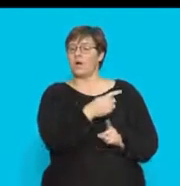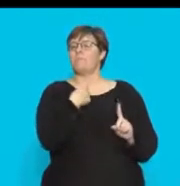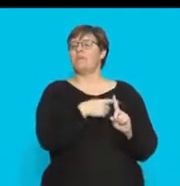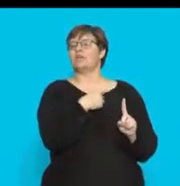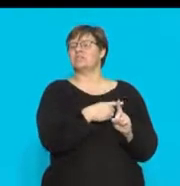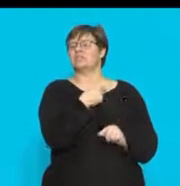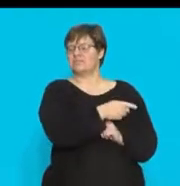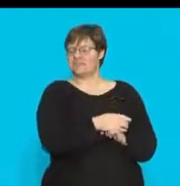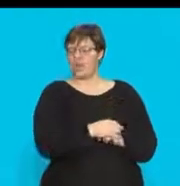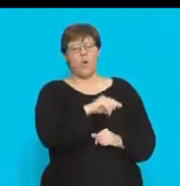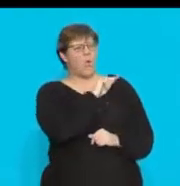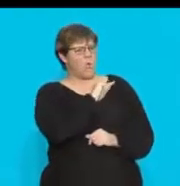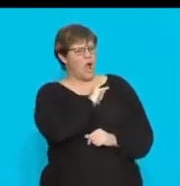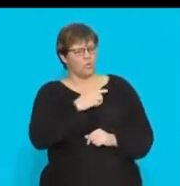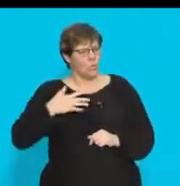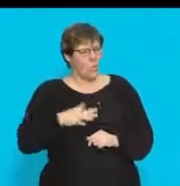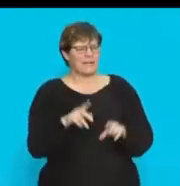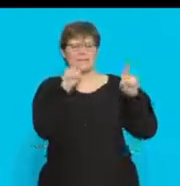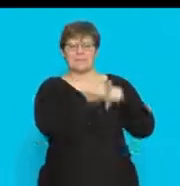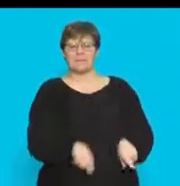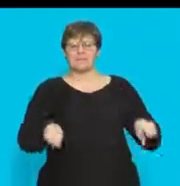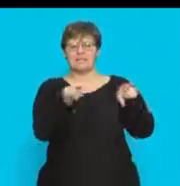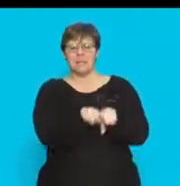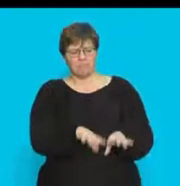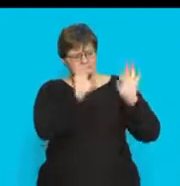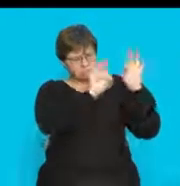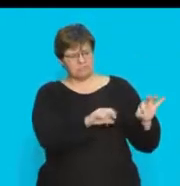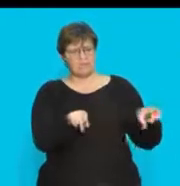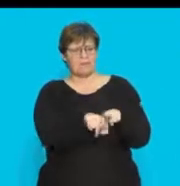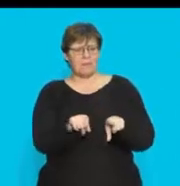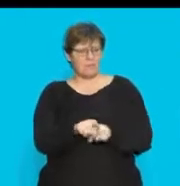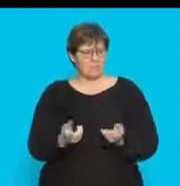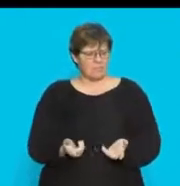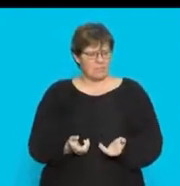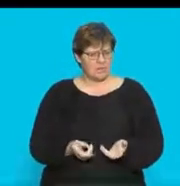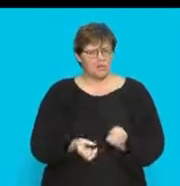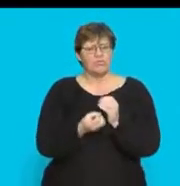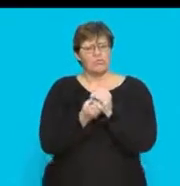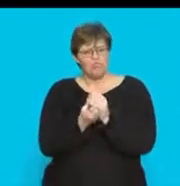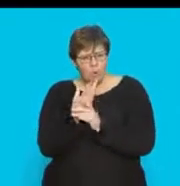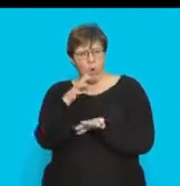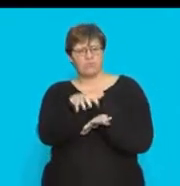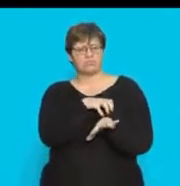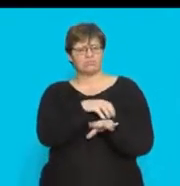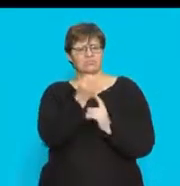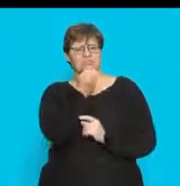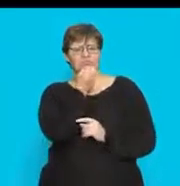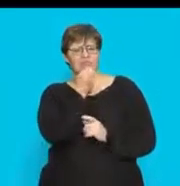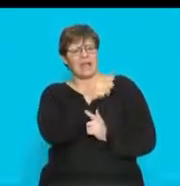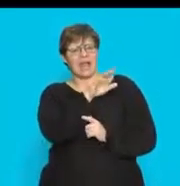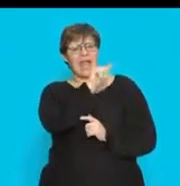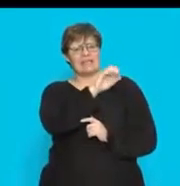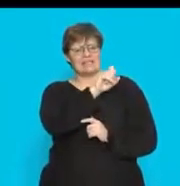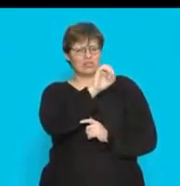the advantages. Why would it be, right, an advantage to grow my crops